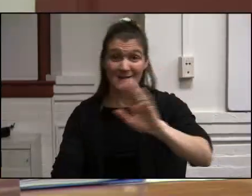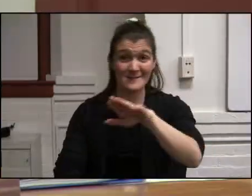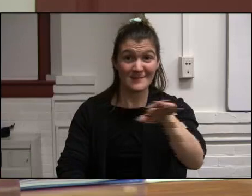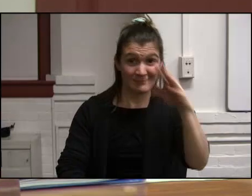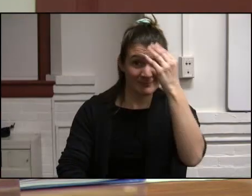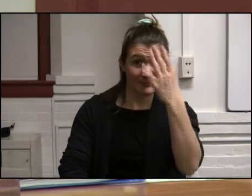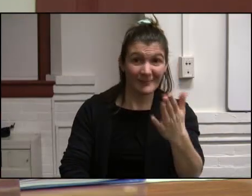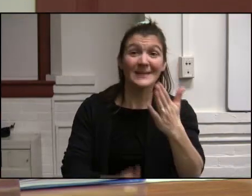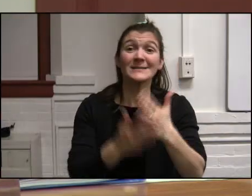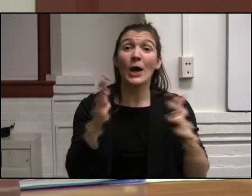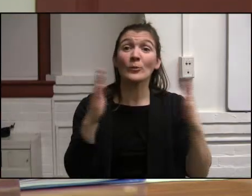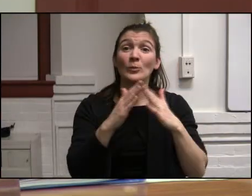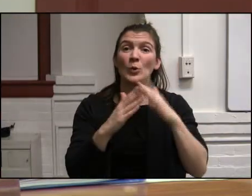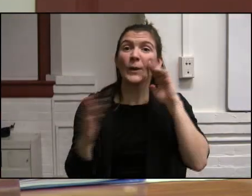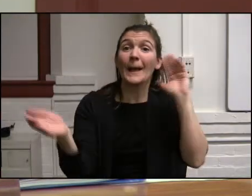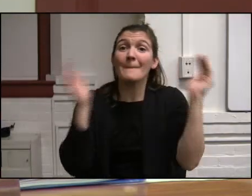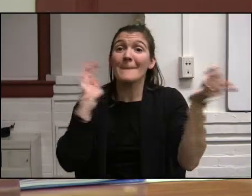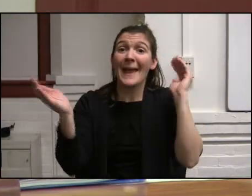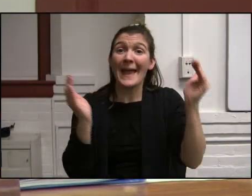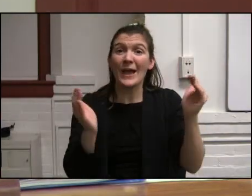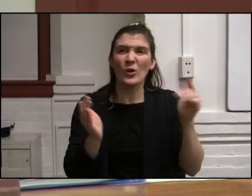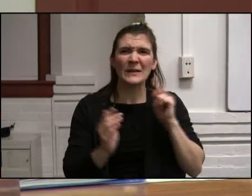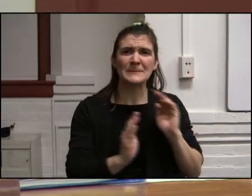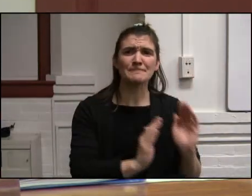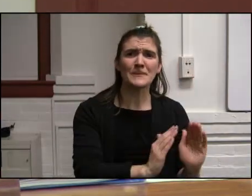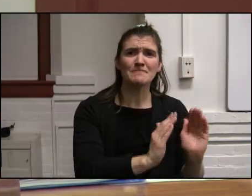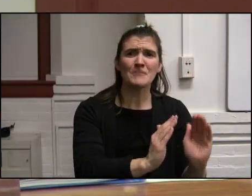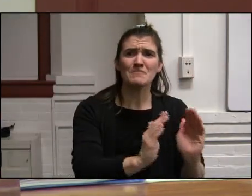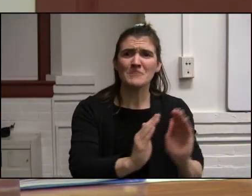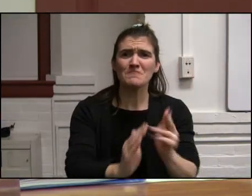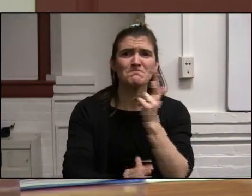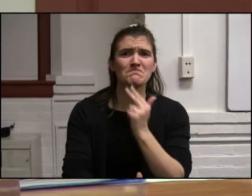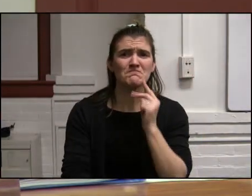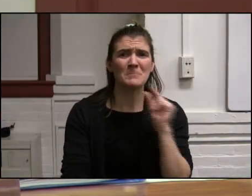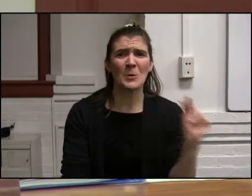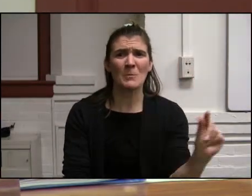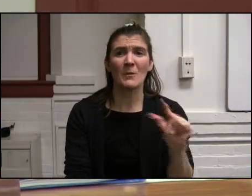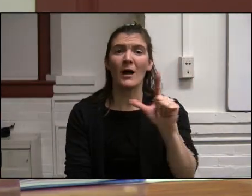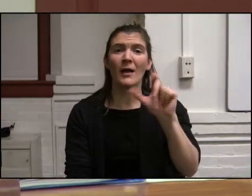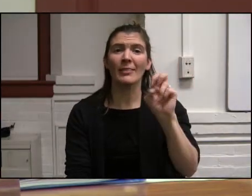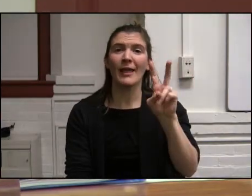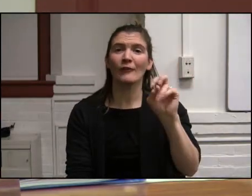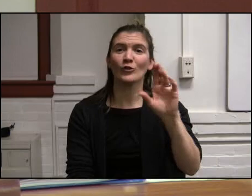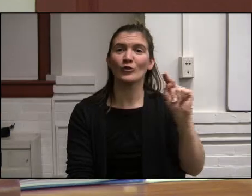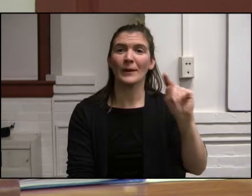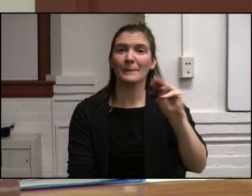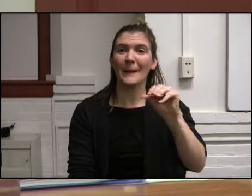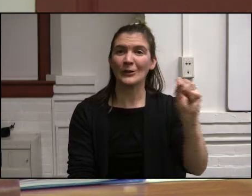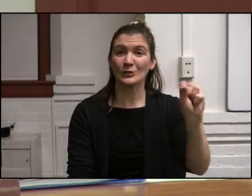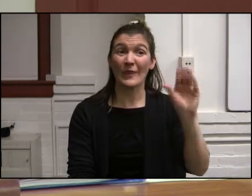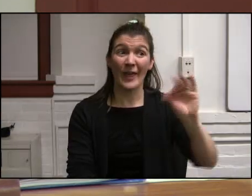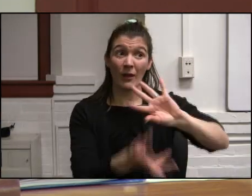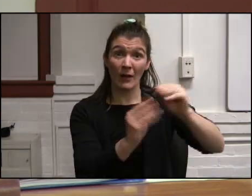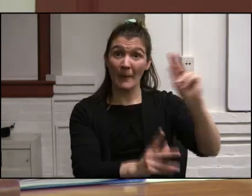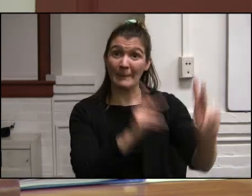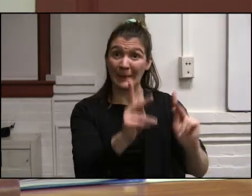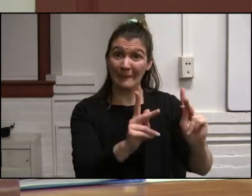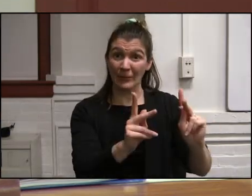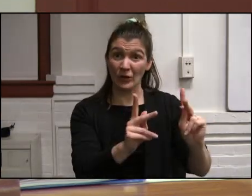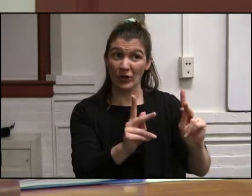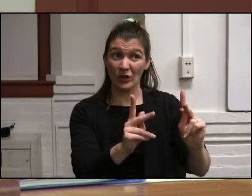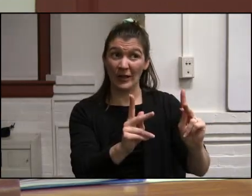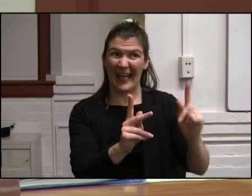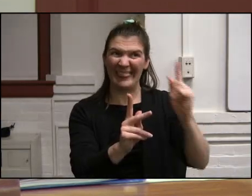the communities that we've been compared to here are really small. So Leverett, Massachusetts has a population of, or at